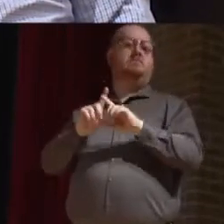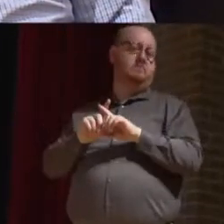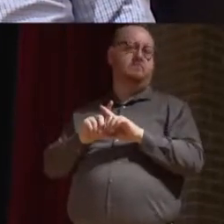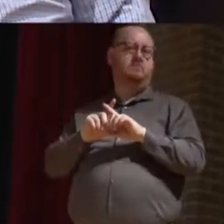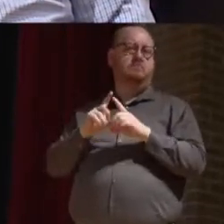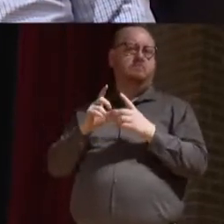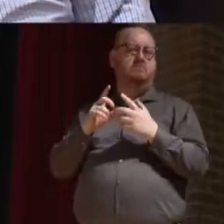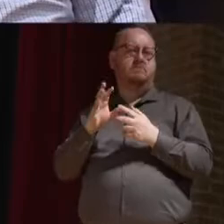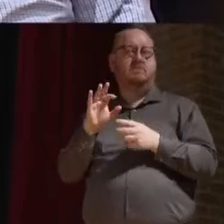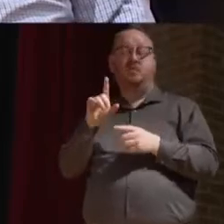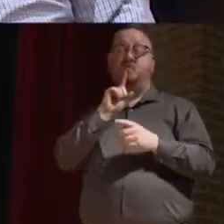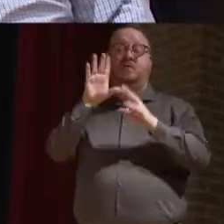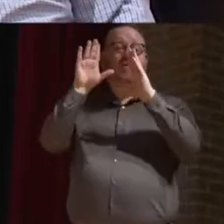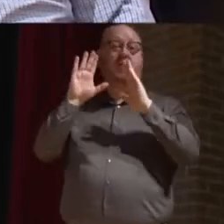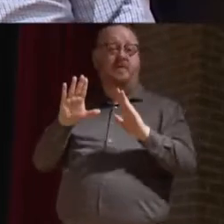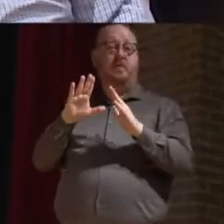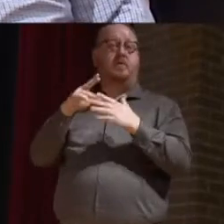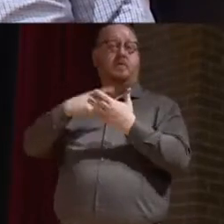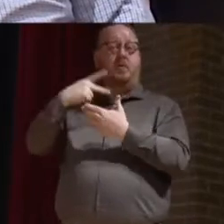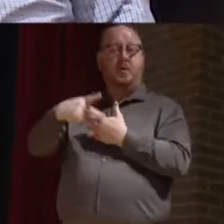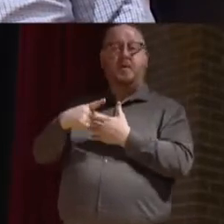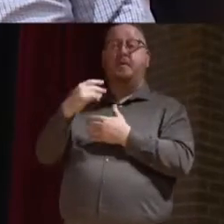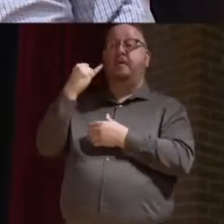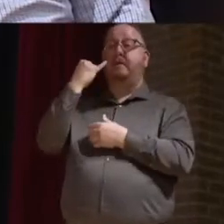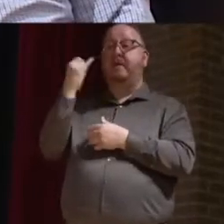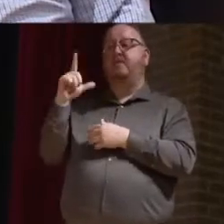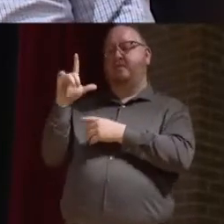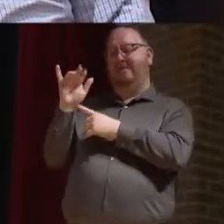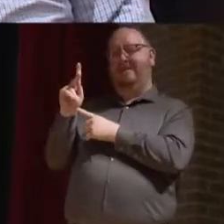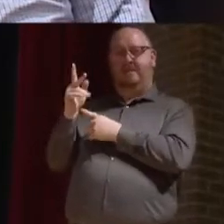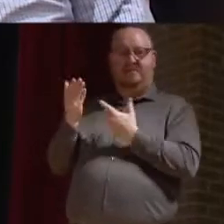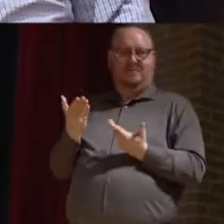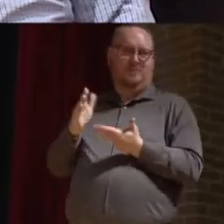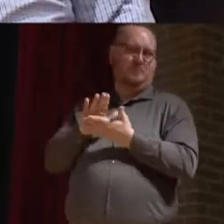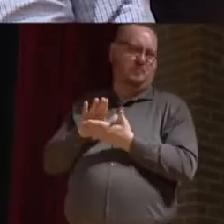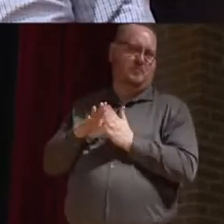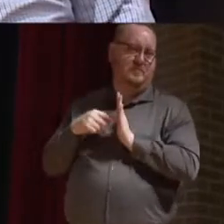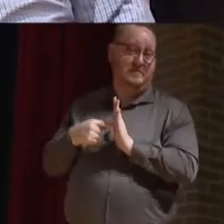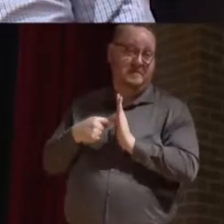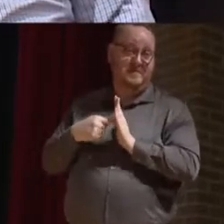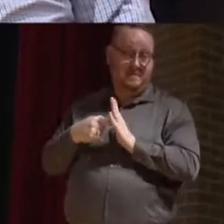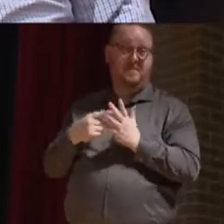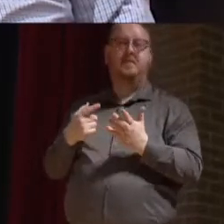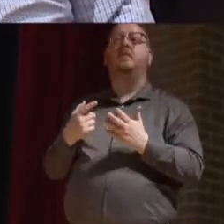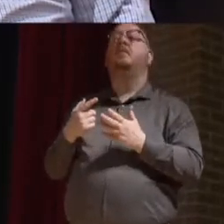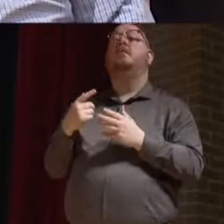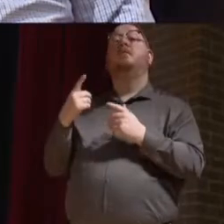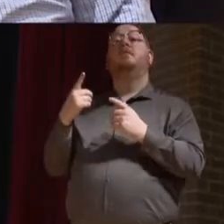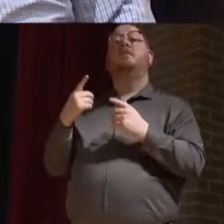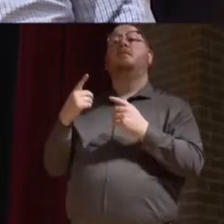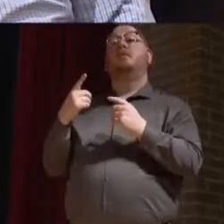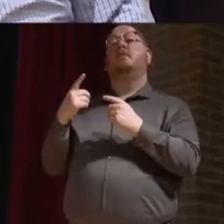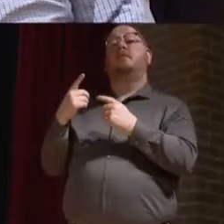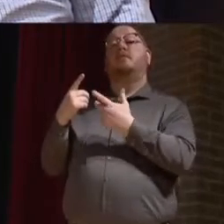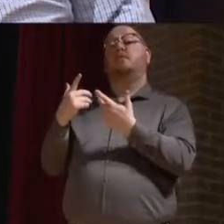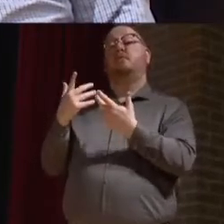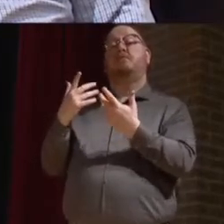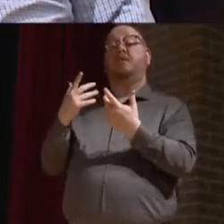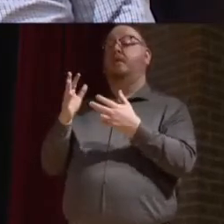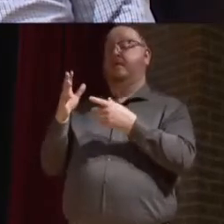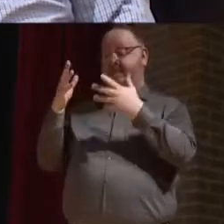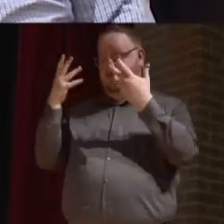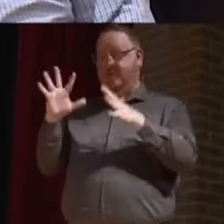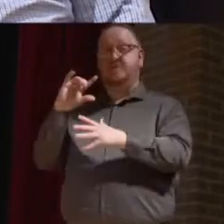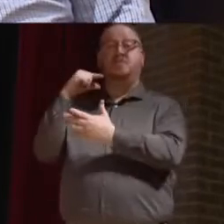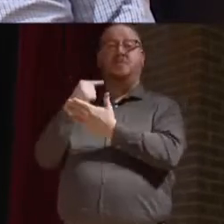wonderful program, because if a kid has been a Link through school, and they're through lots of schools, when they come and maybe they work for you guys